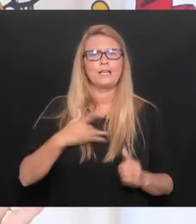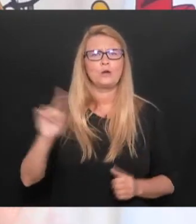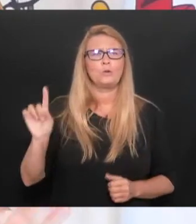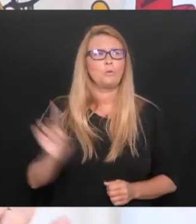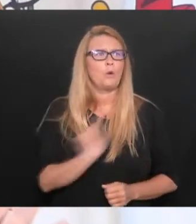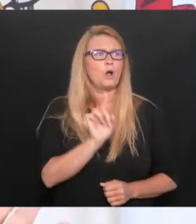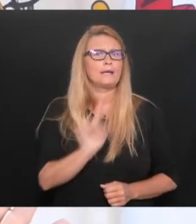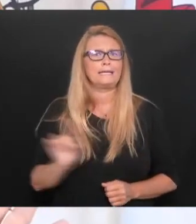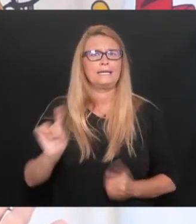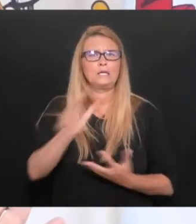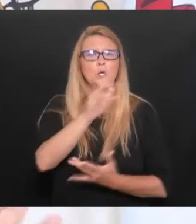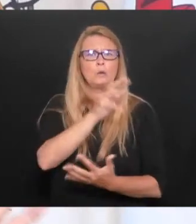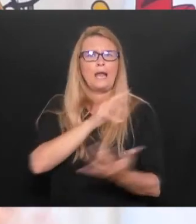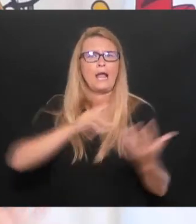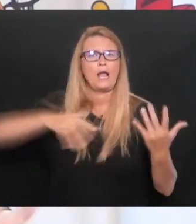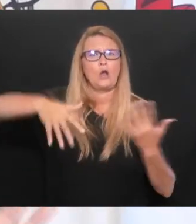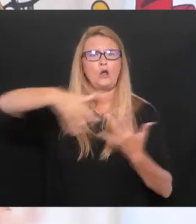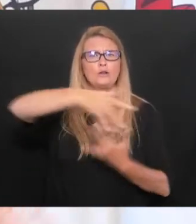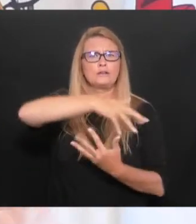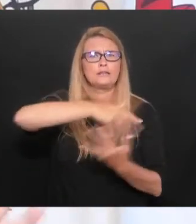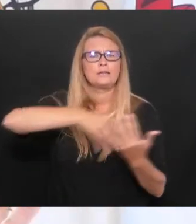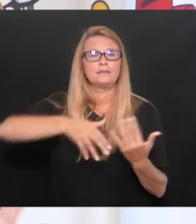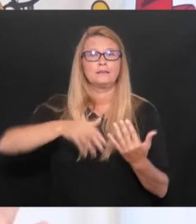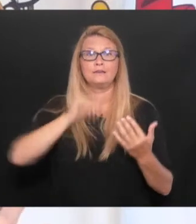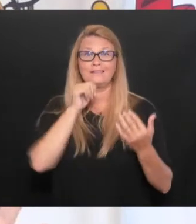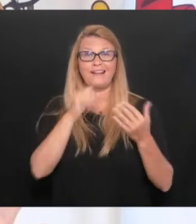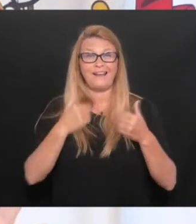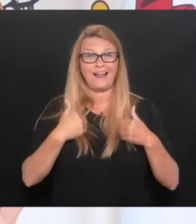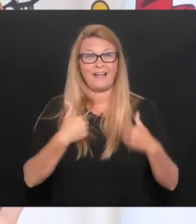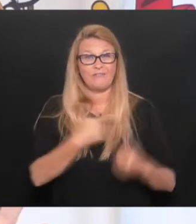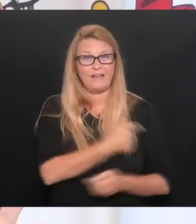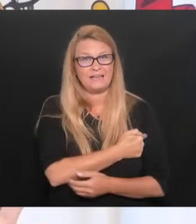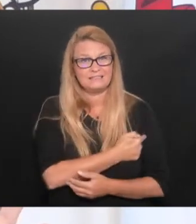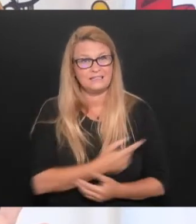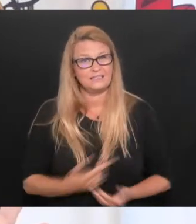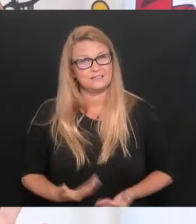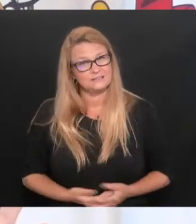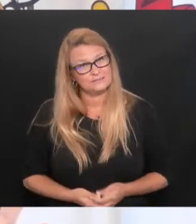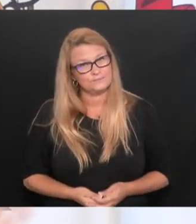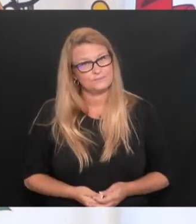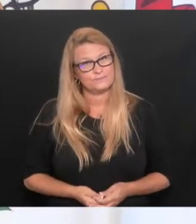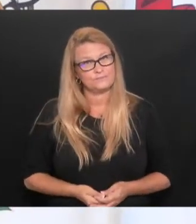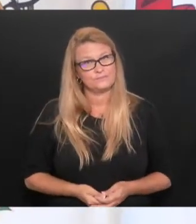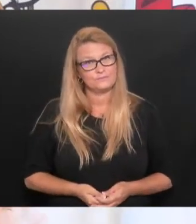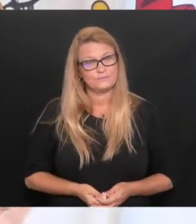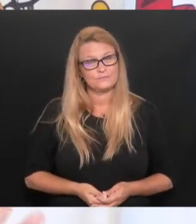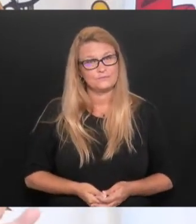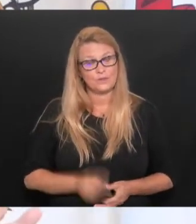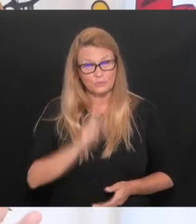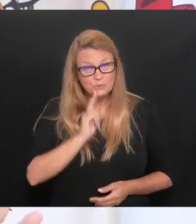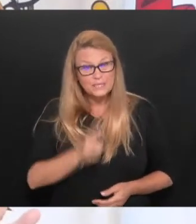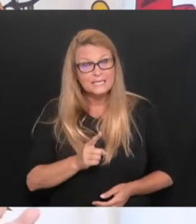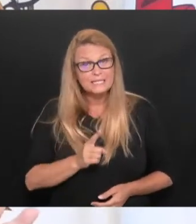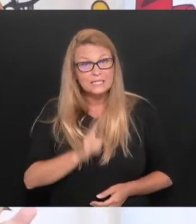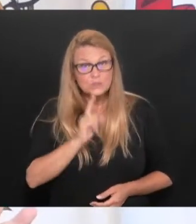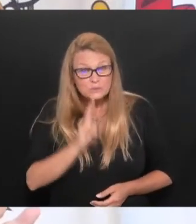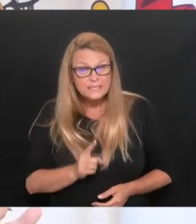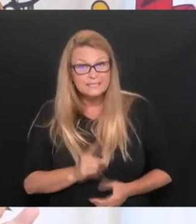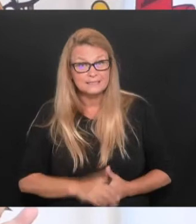those crowds and not being vaccinated? You know, really and